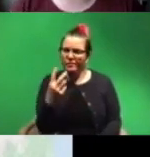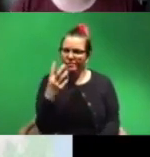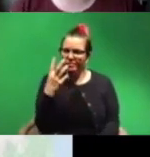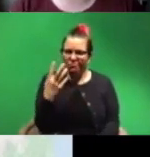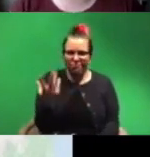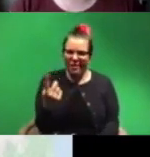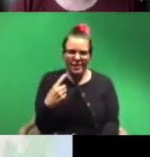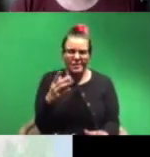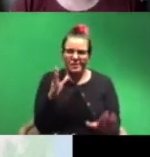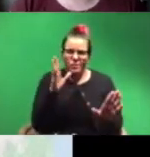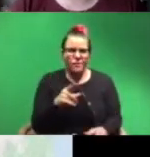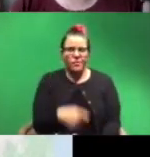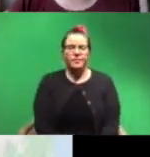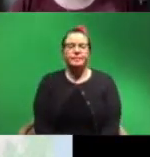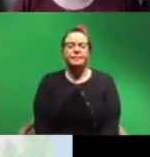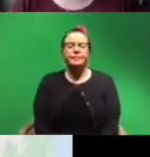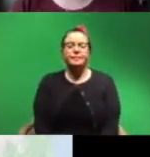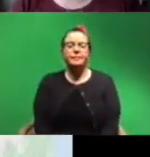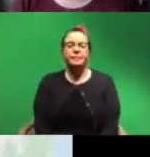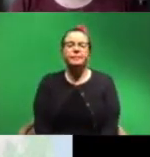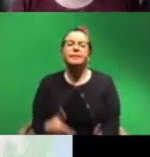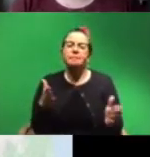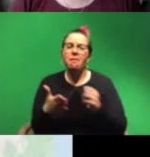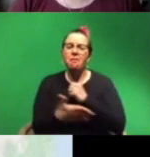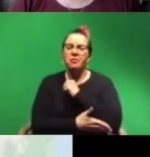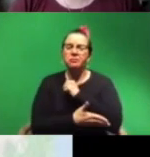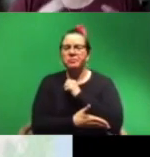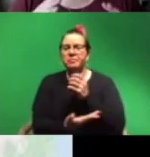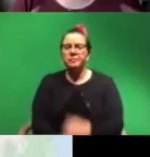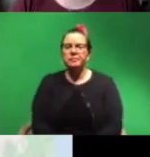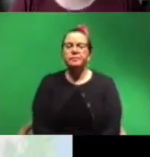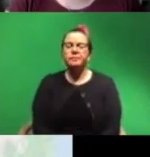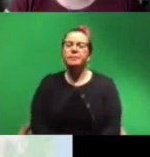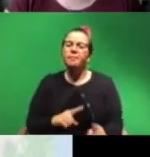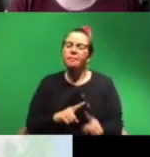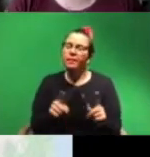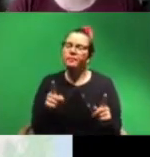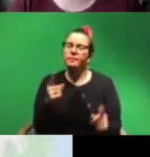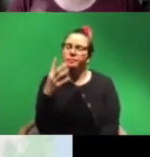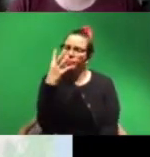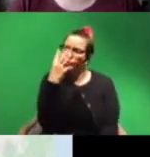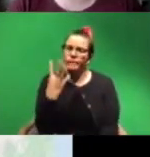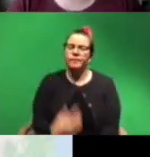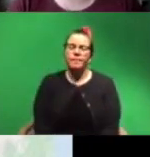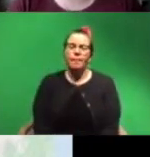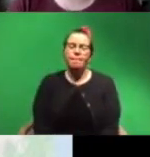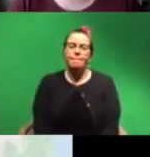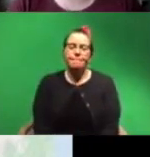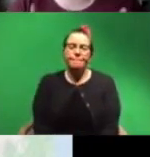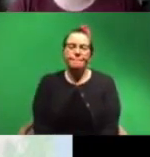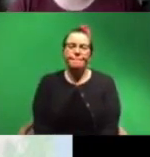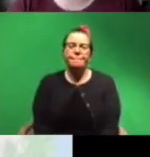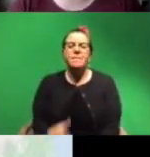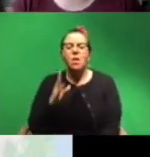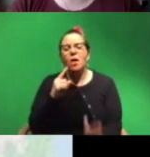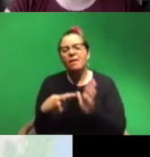think it's wonderful. And it's quite a small country, but it's absolutely stunning. And I'm gonna kind of show off and